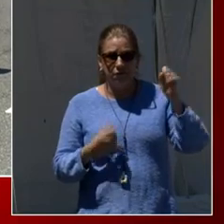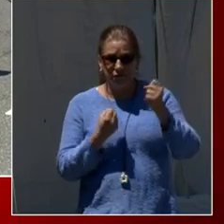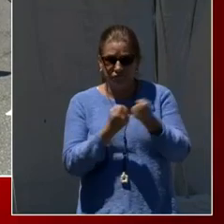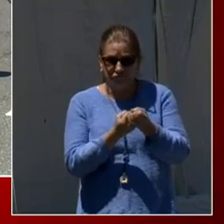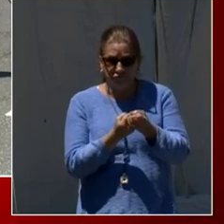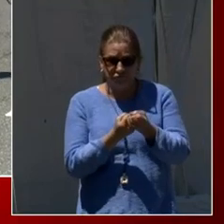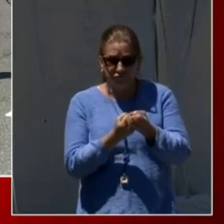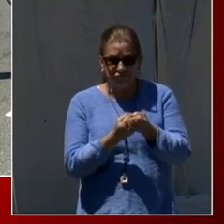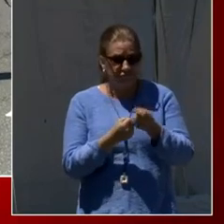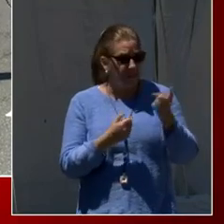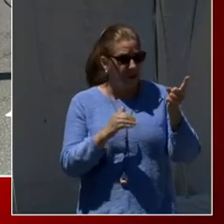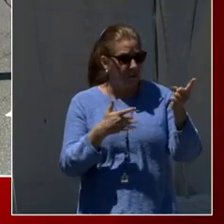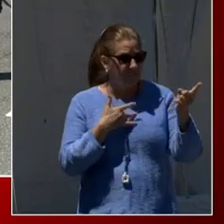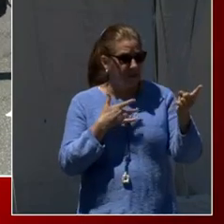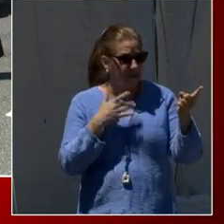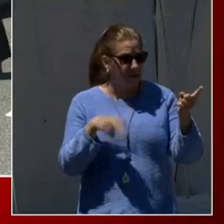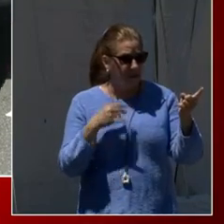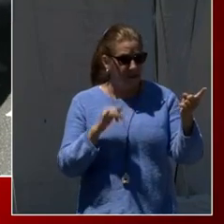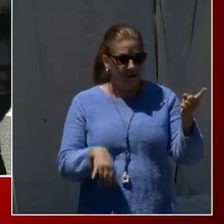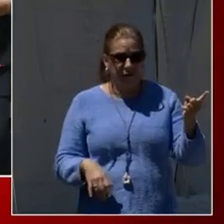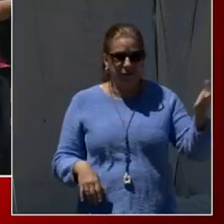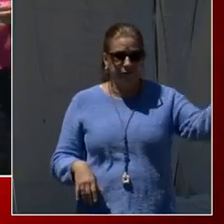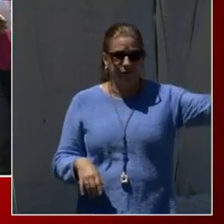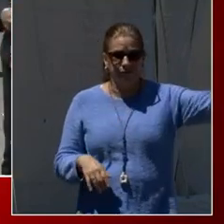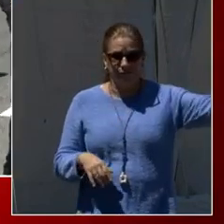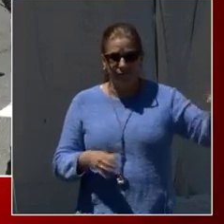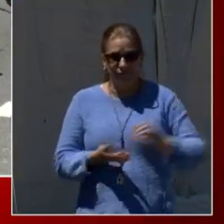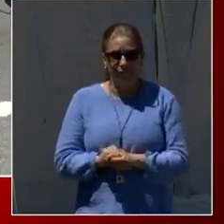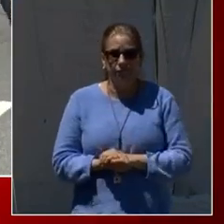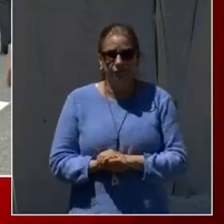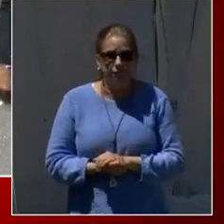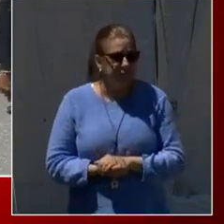the current situation with policing in America and kind of